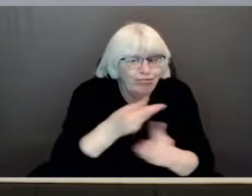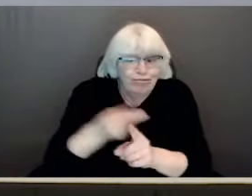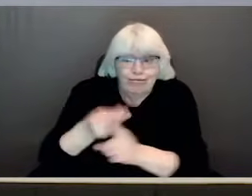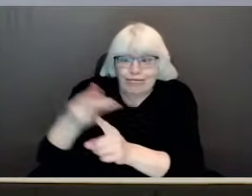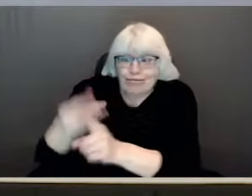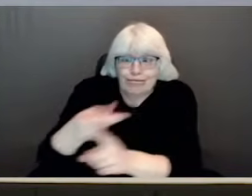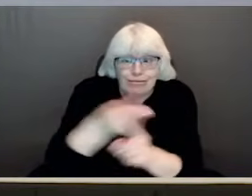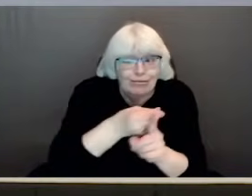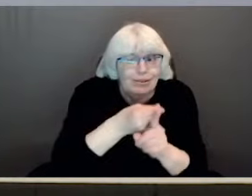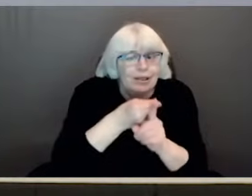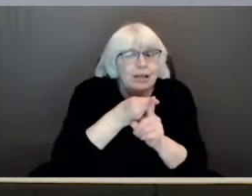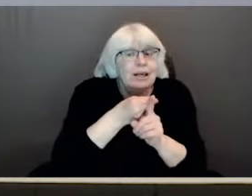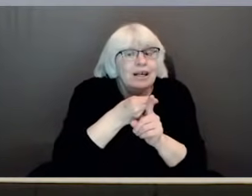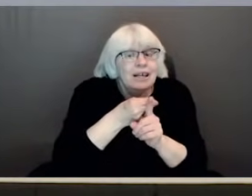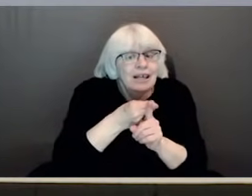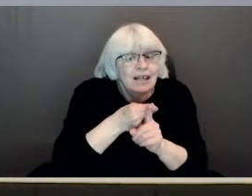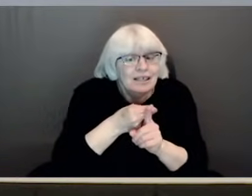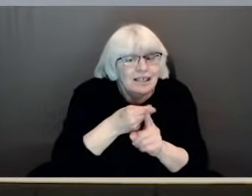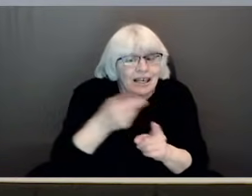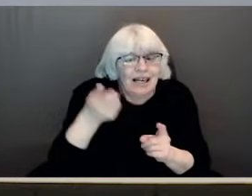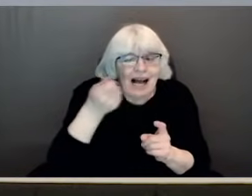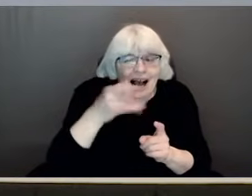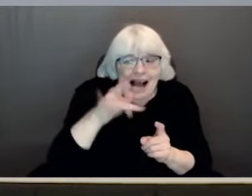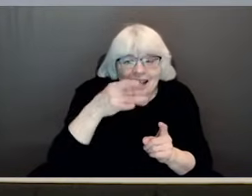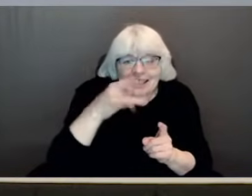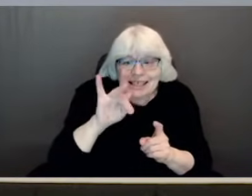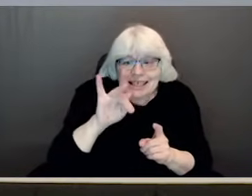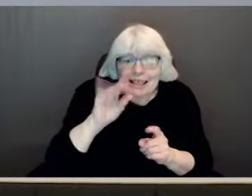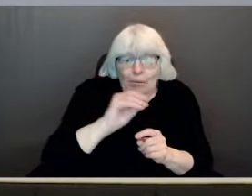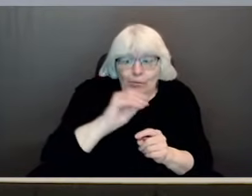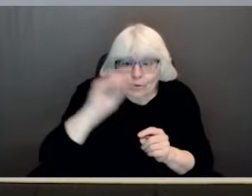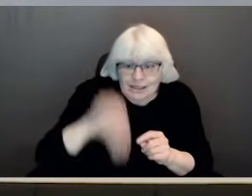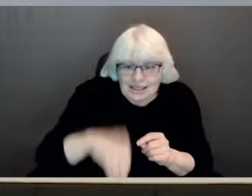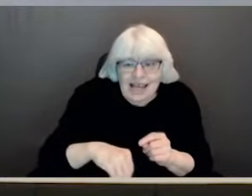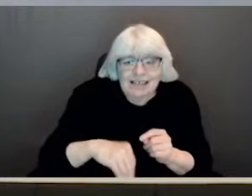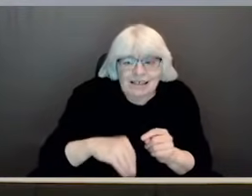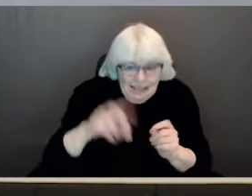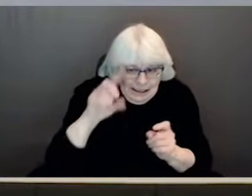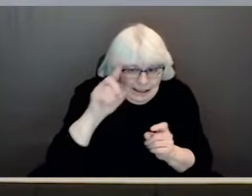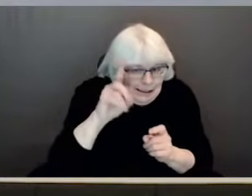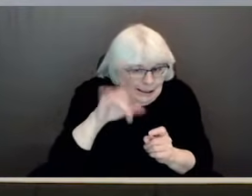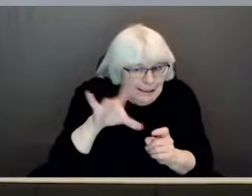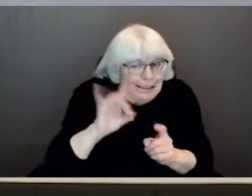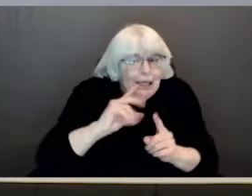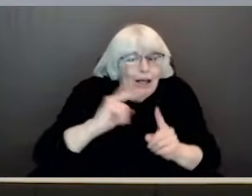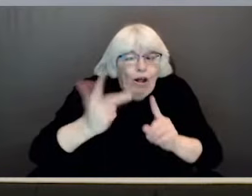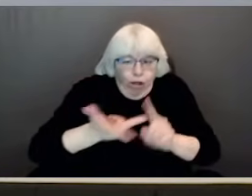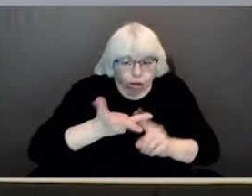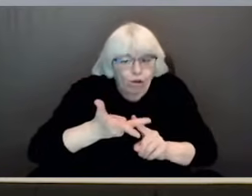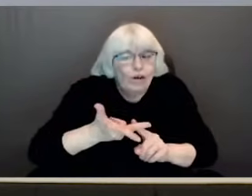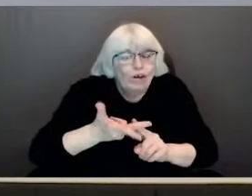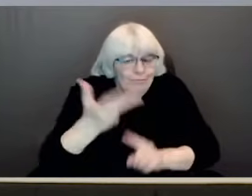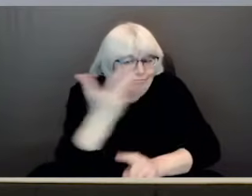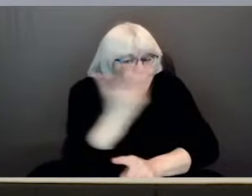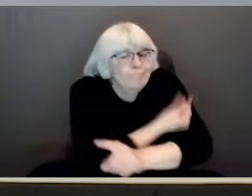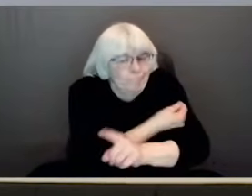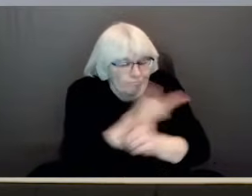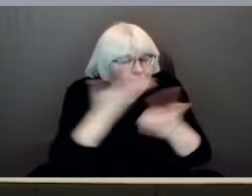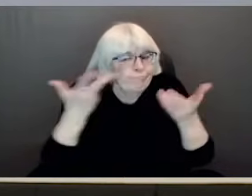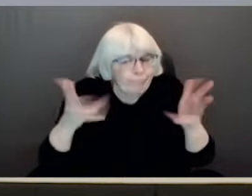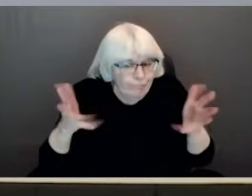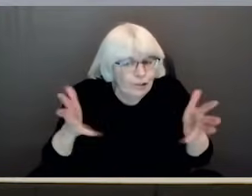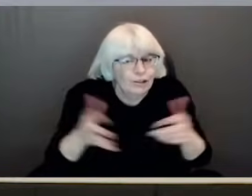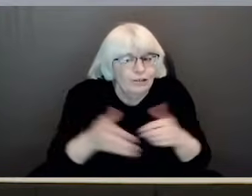so primarily those who would be immunocompromised. Long-term care and community care, that came out at the end of September, that